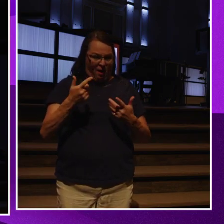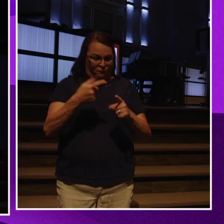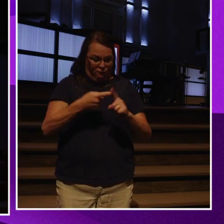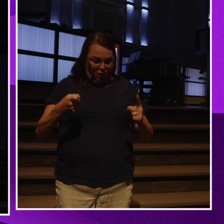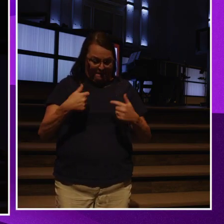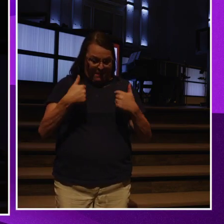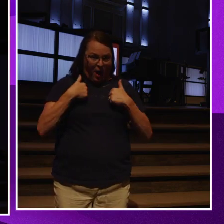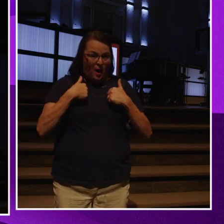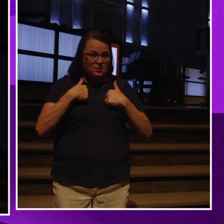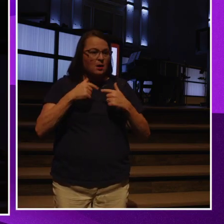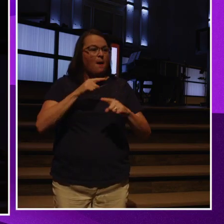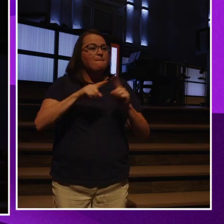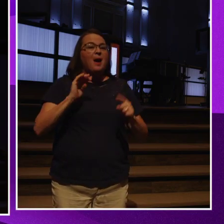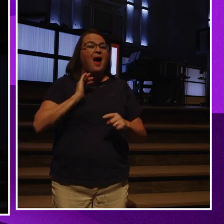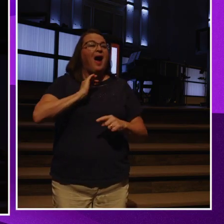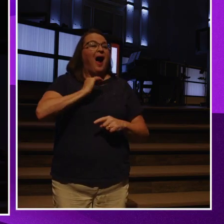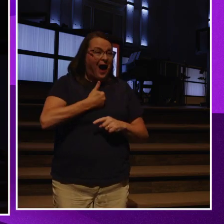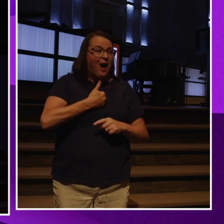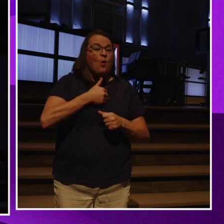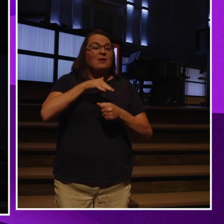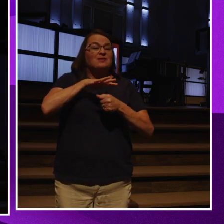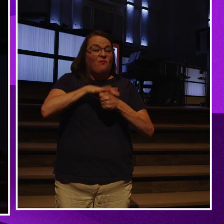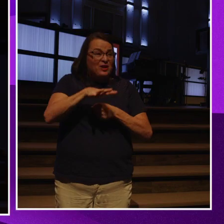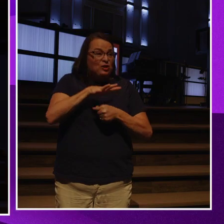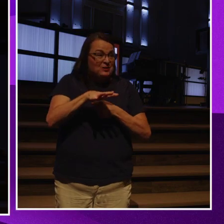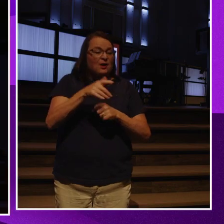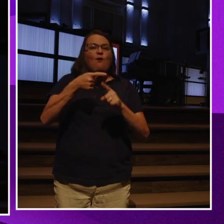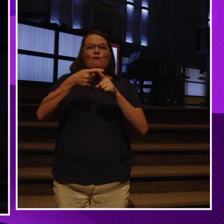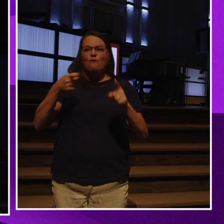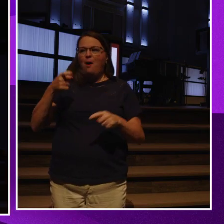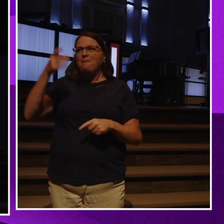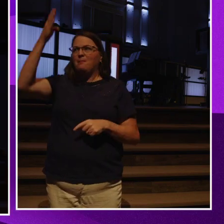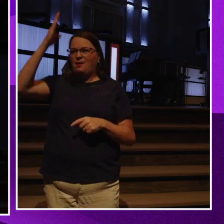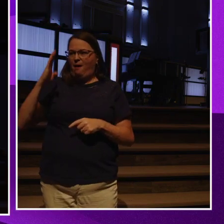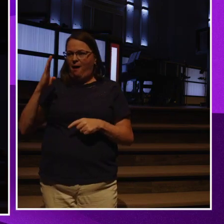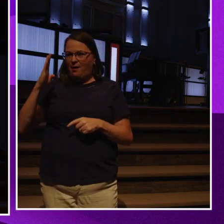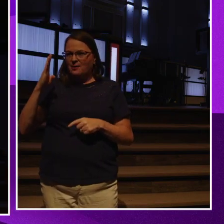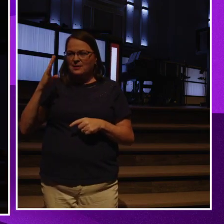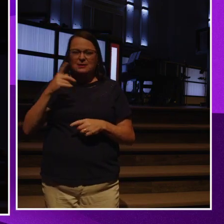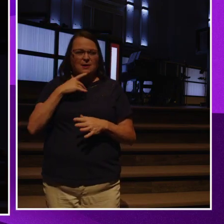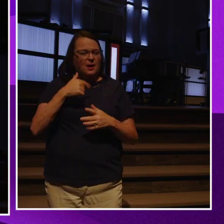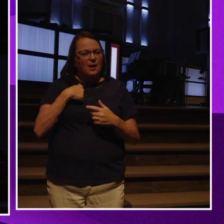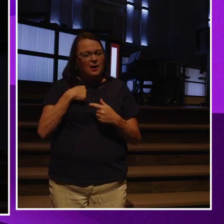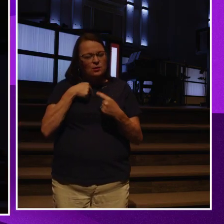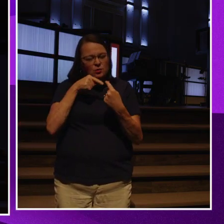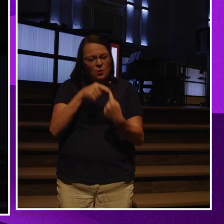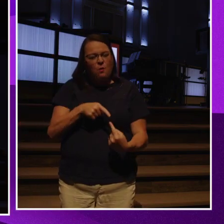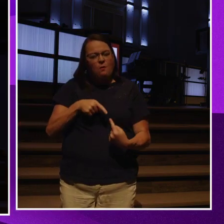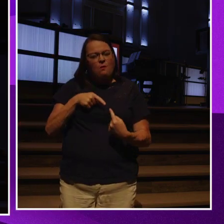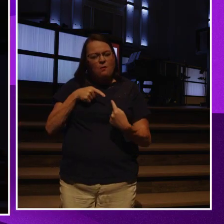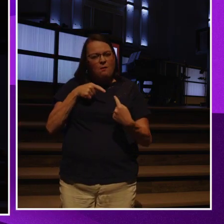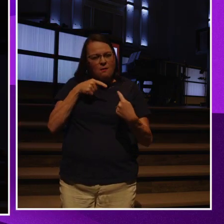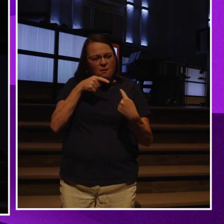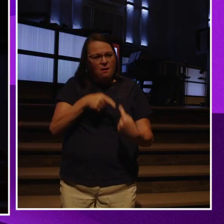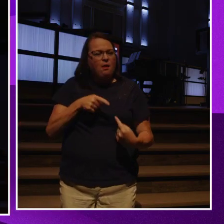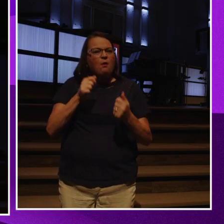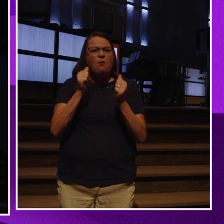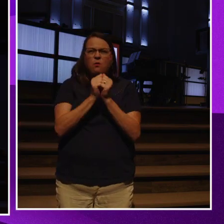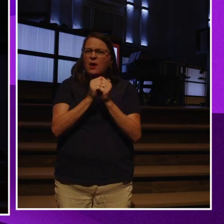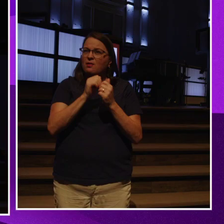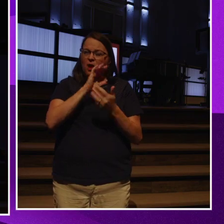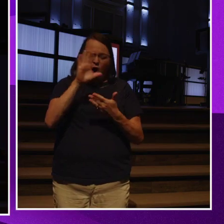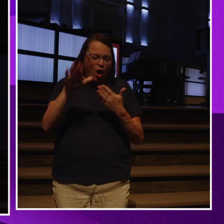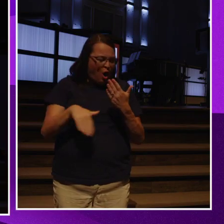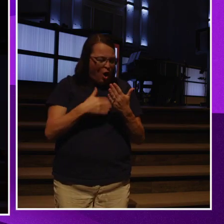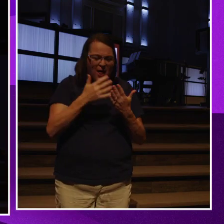our sufficiency is from God. And in Colossians, he says, I toil and I struggle with all this energy